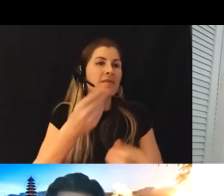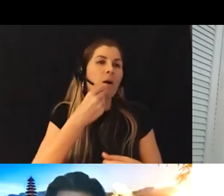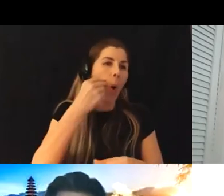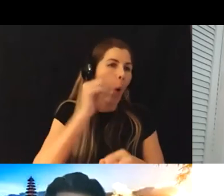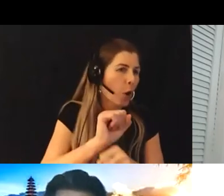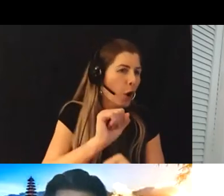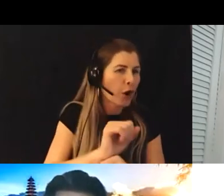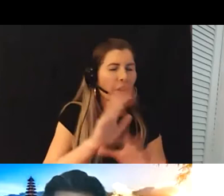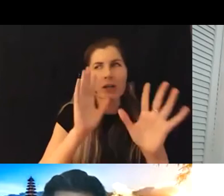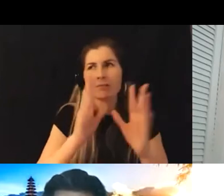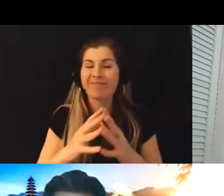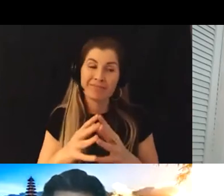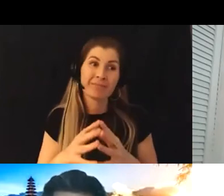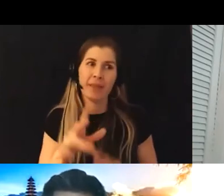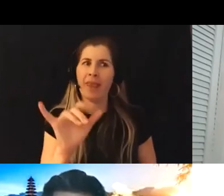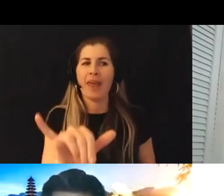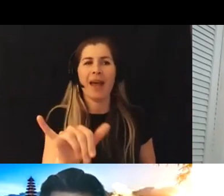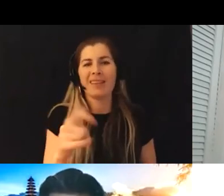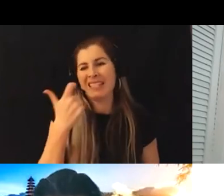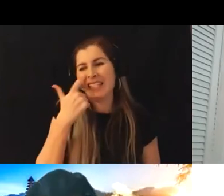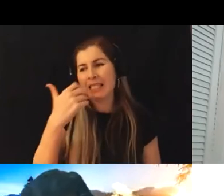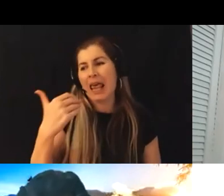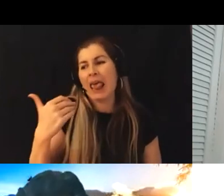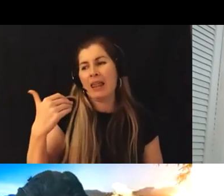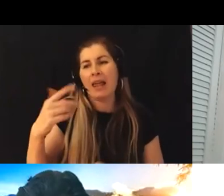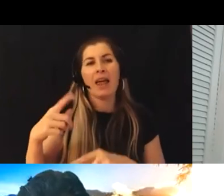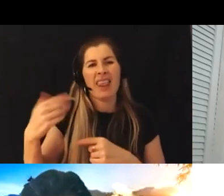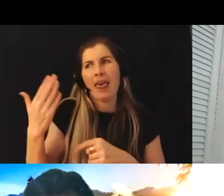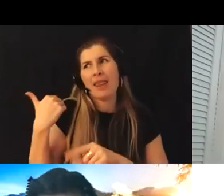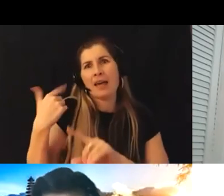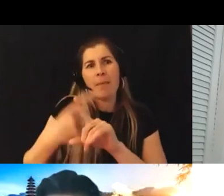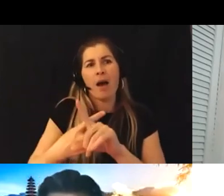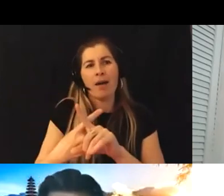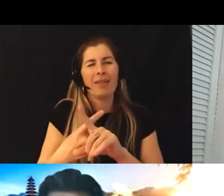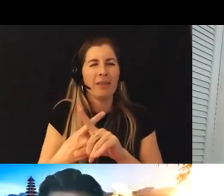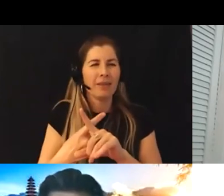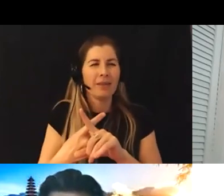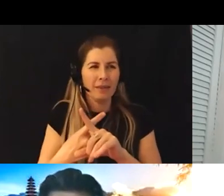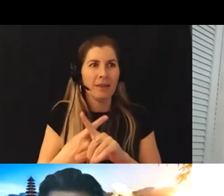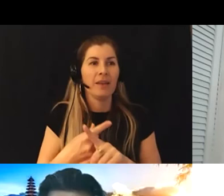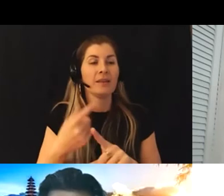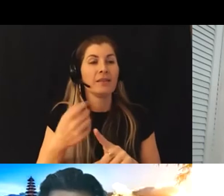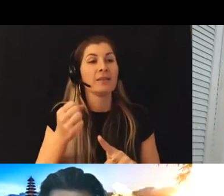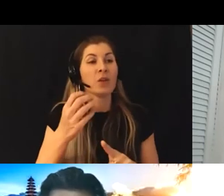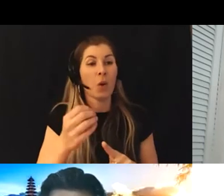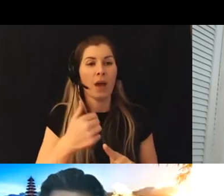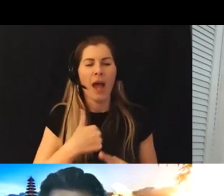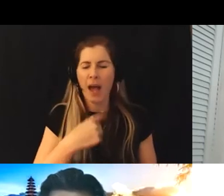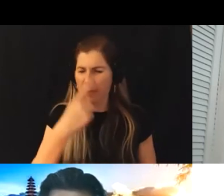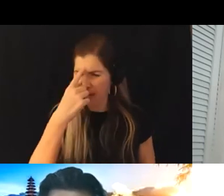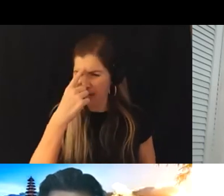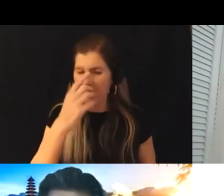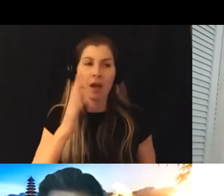So that's what has been this last month. We're nearing the end of this first process, but I'm pretty sure we're gonna